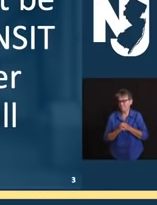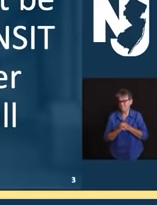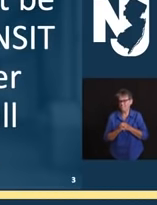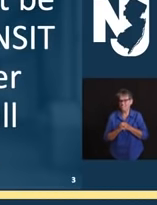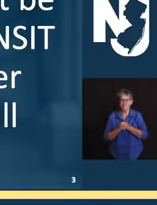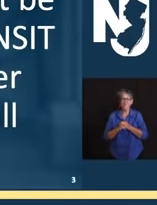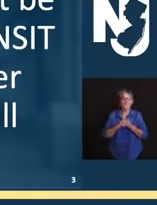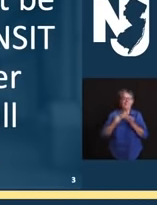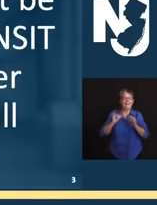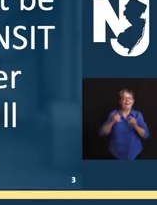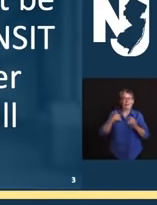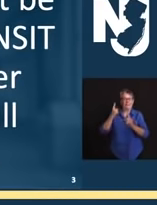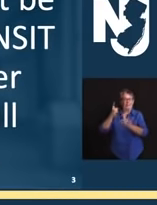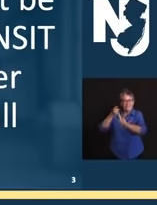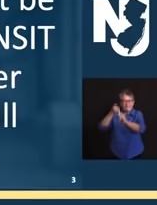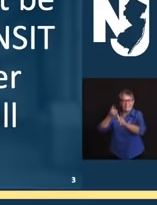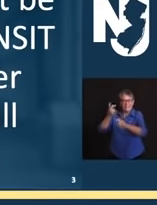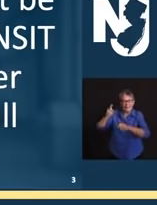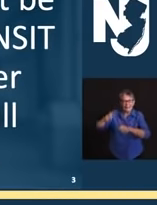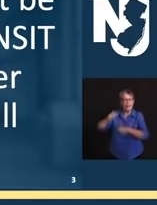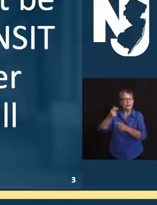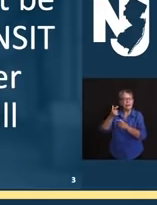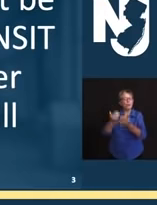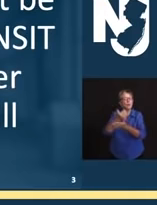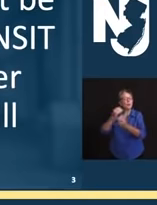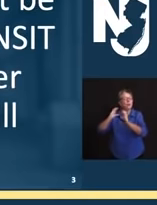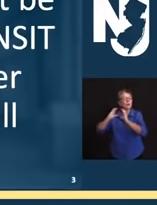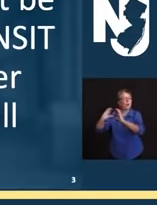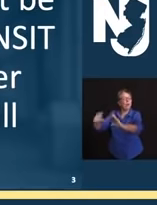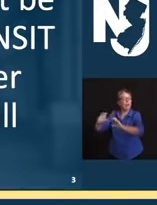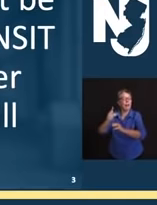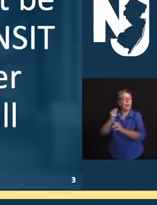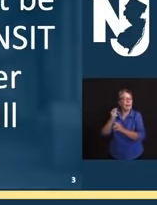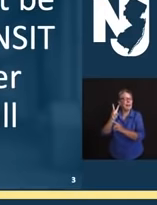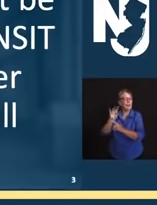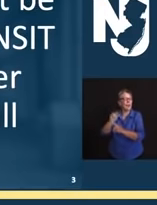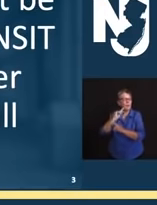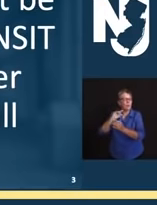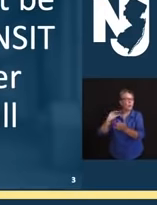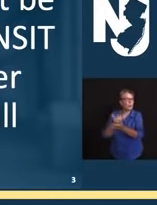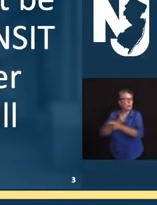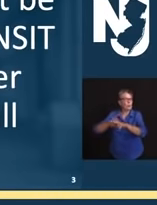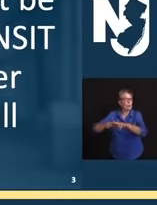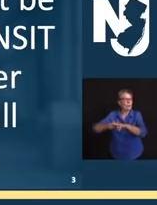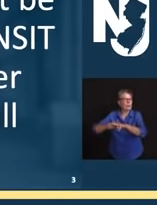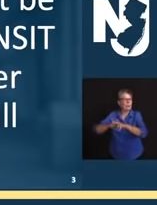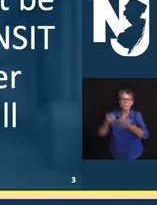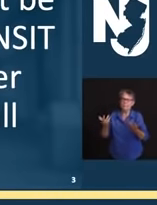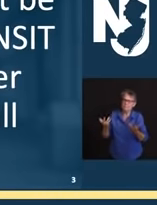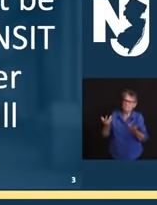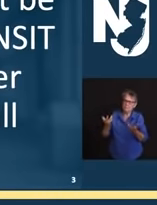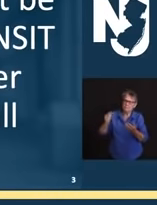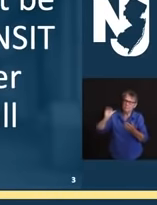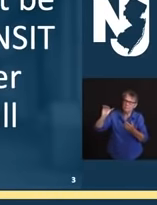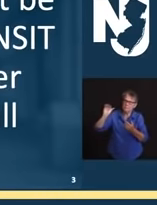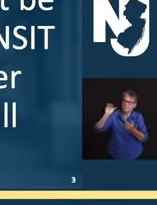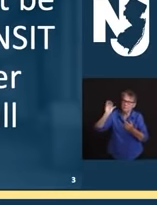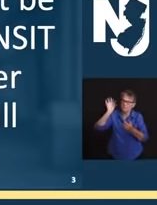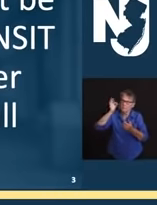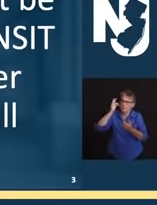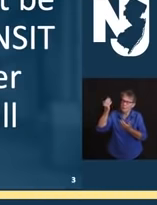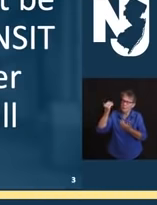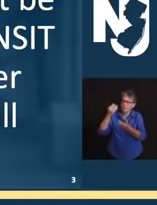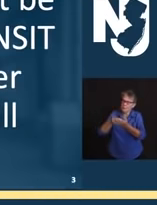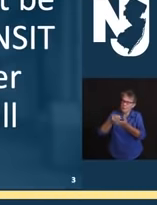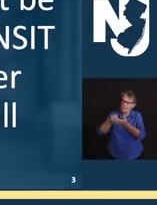step. Would love to see the rest of the project follow. But in the meantime, in anticipation of the fact at rush